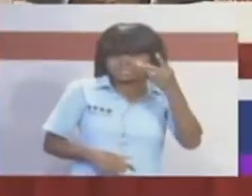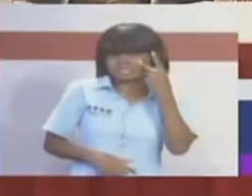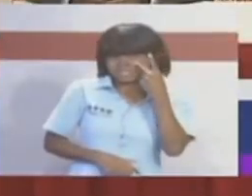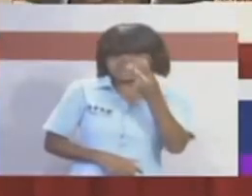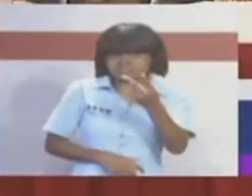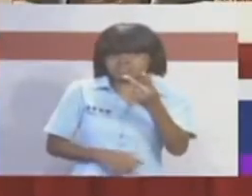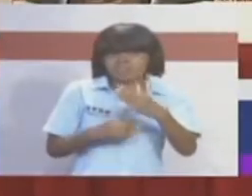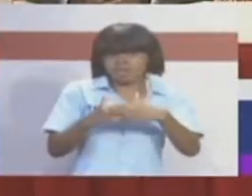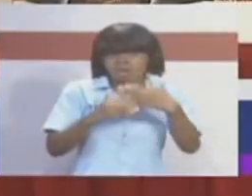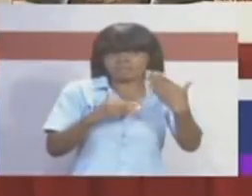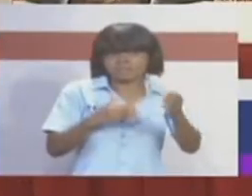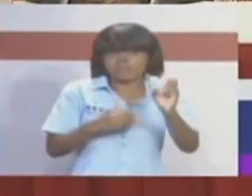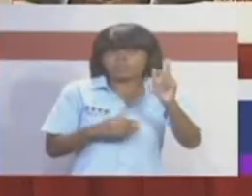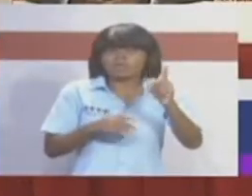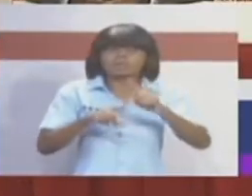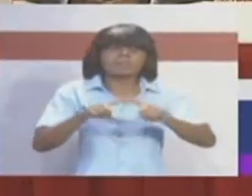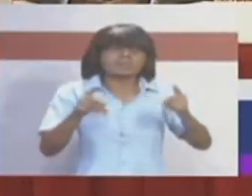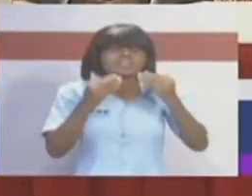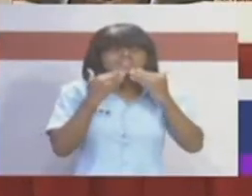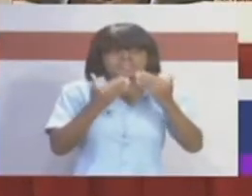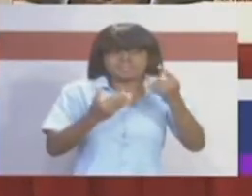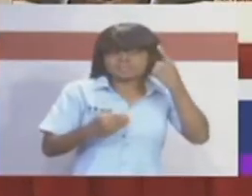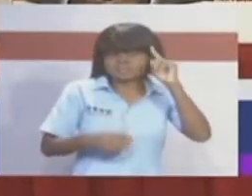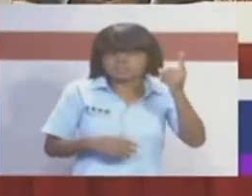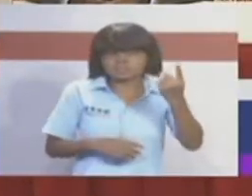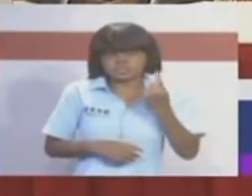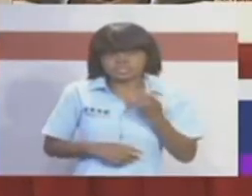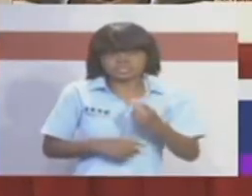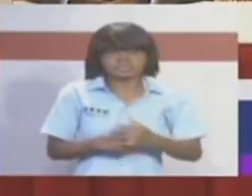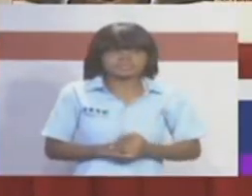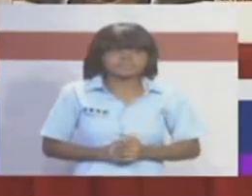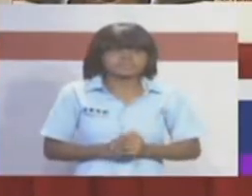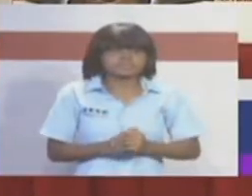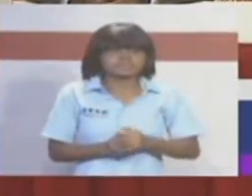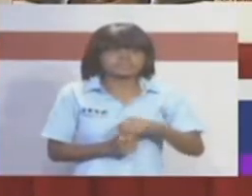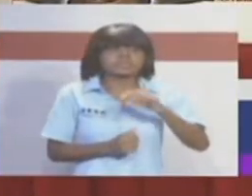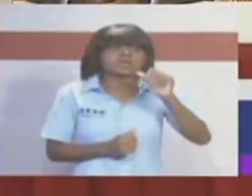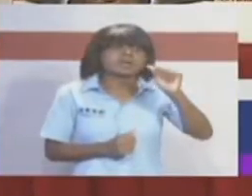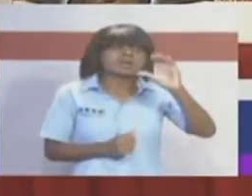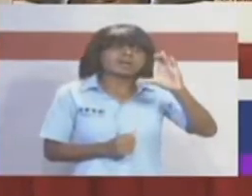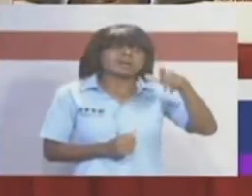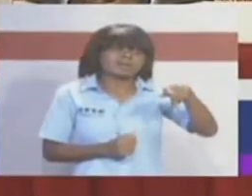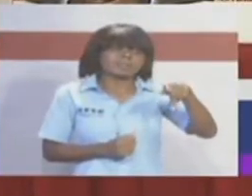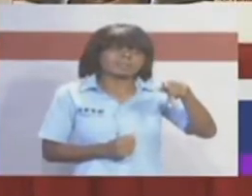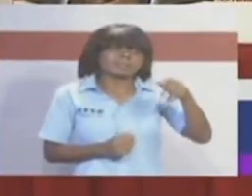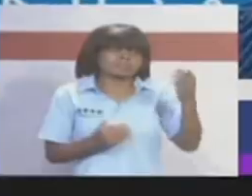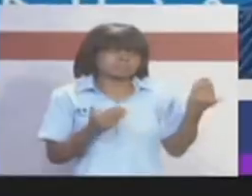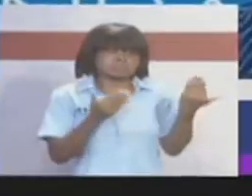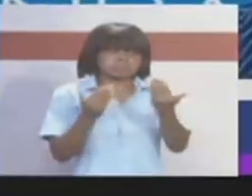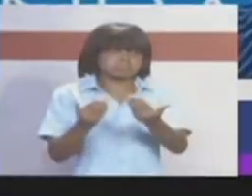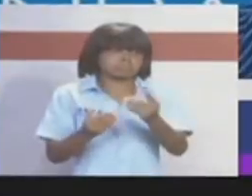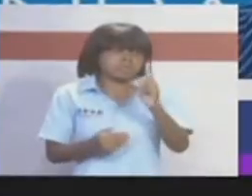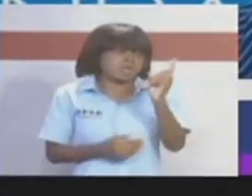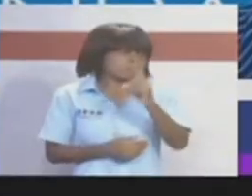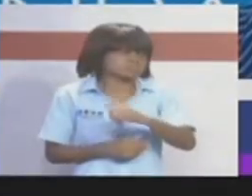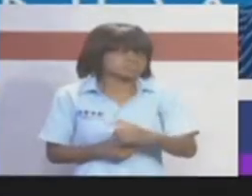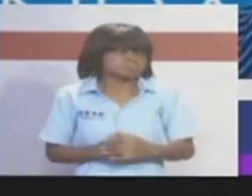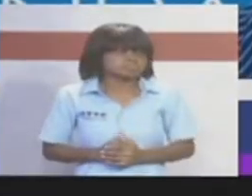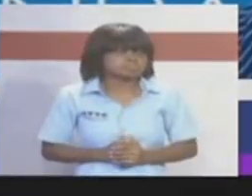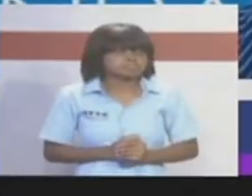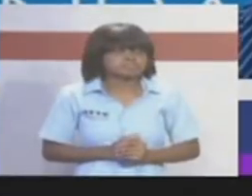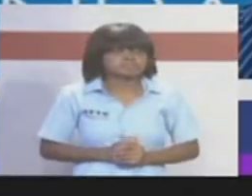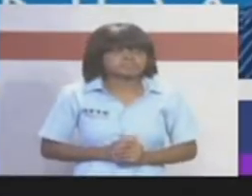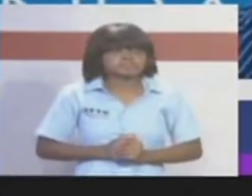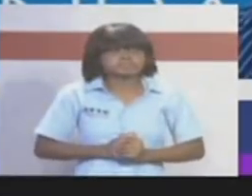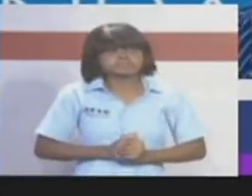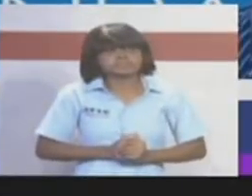AZP, we're ready for your follow-up question. Thank you, Al. My question is for Dr. Peggy Ann Burgess. Dr.